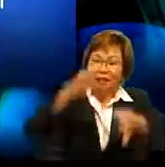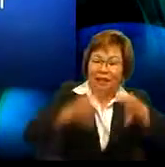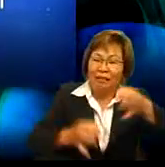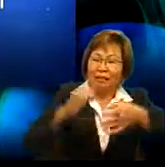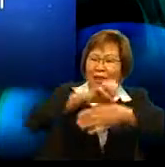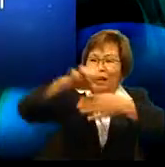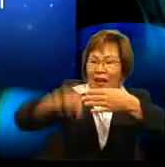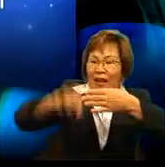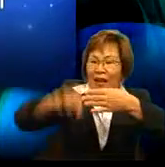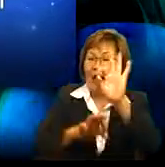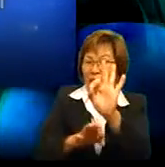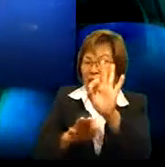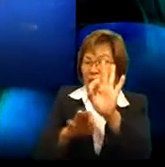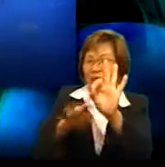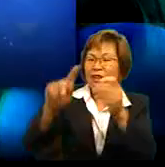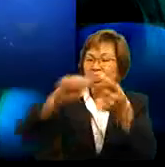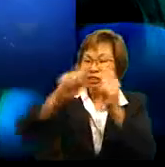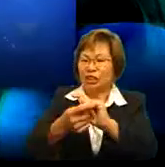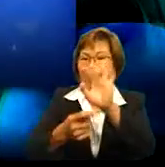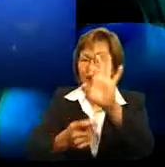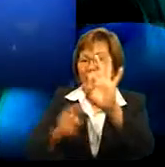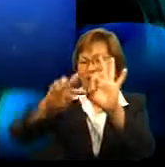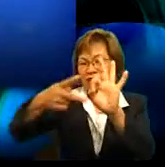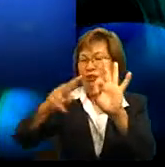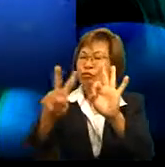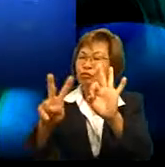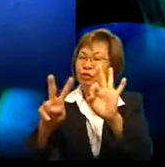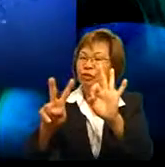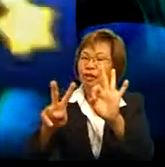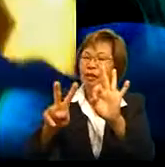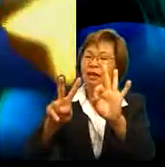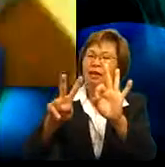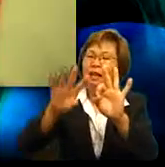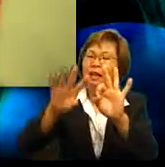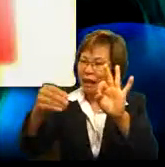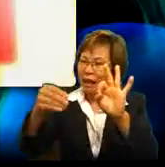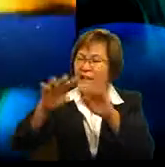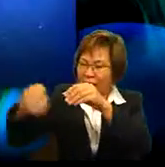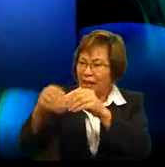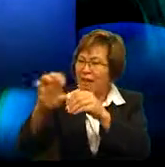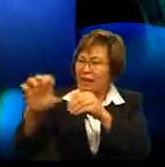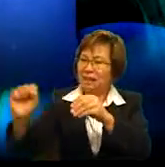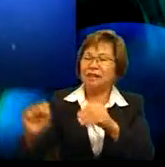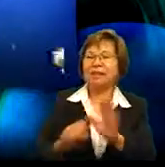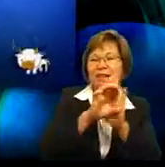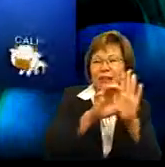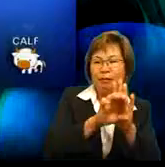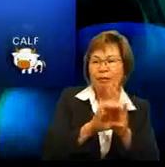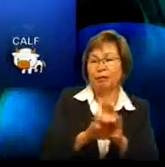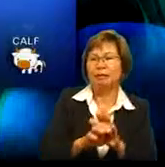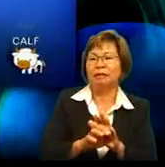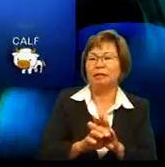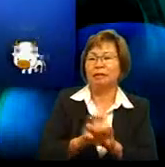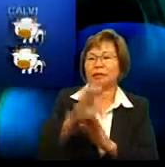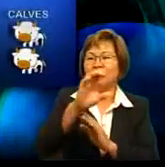noun ends in F, you often change the F to V and add ES. For example,